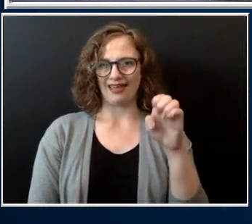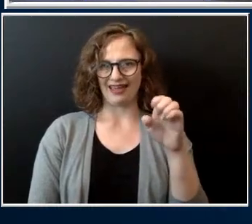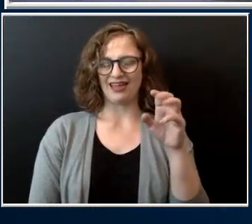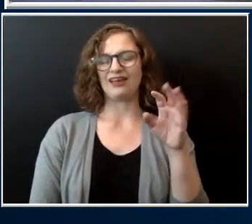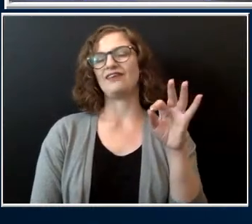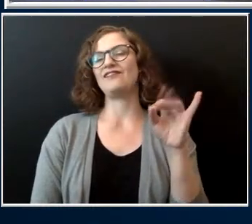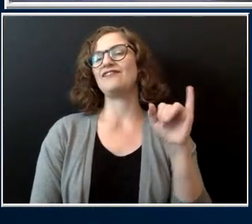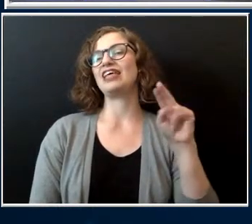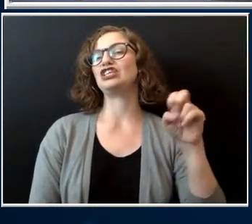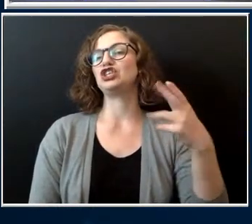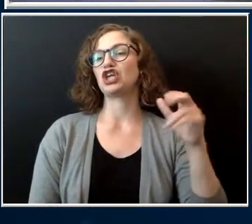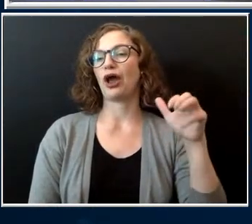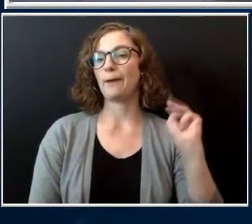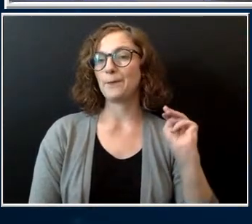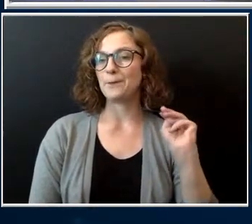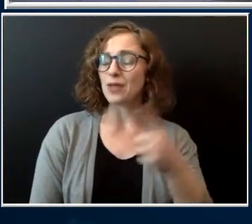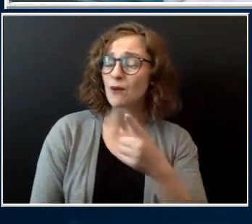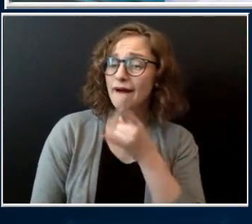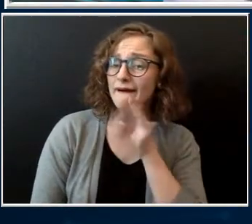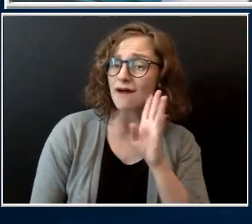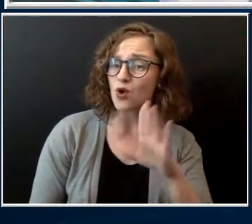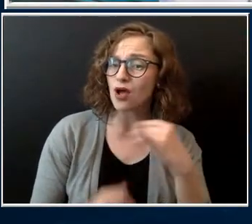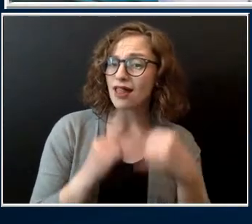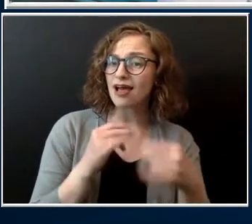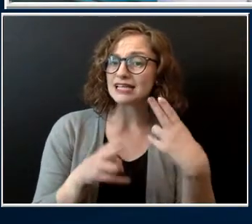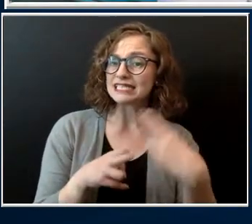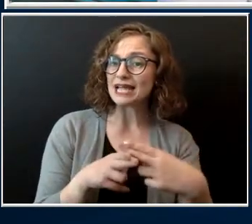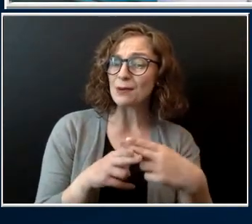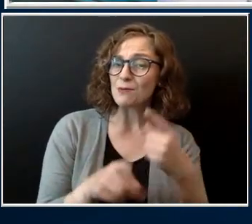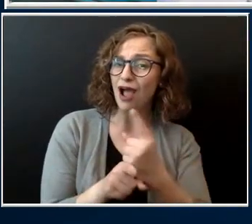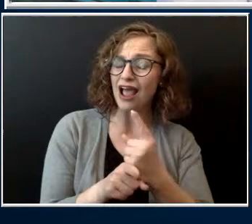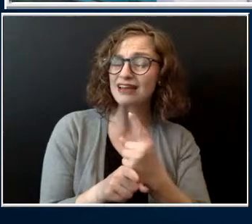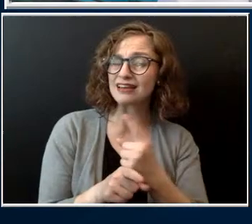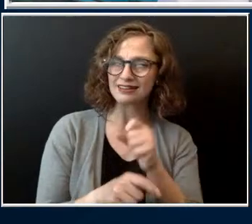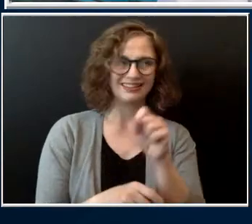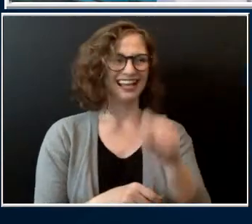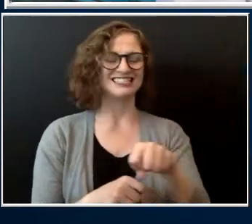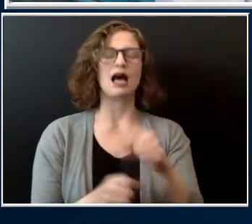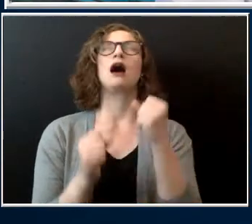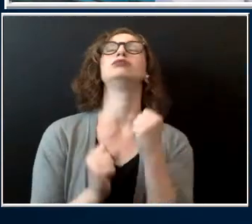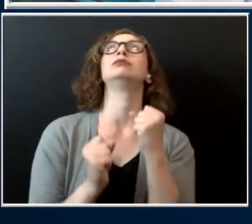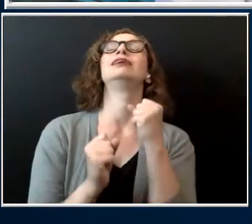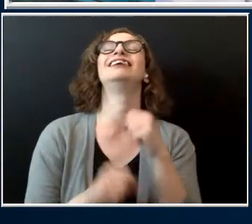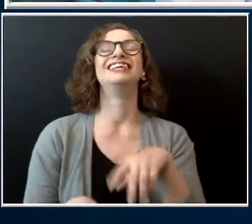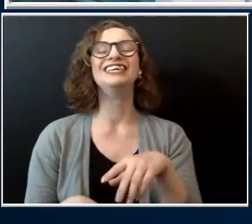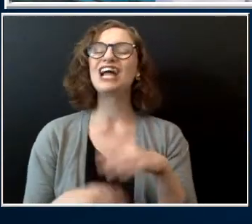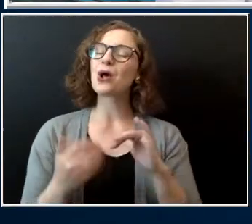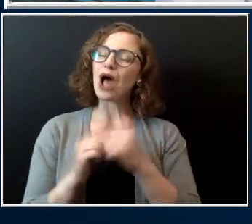Awesome. See, I am educable. Mandy, how did you hear about I Am Healthy and why did you sign up for it?